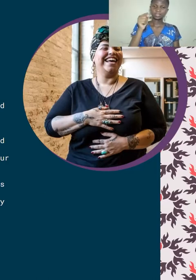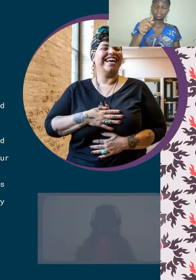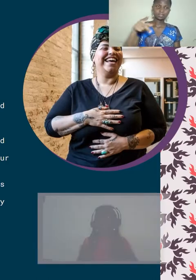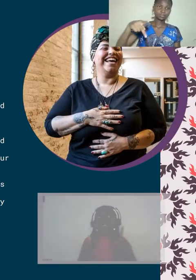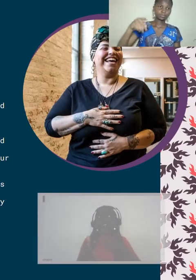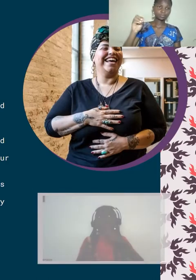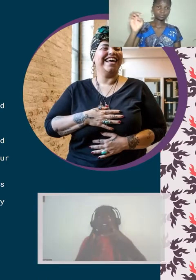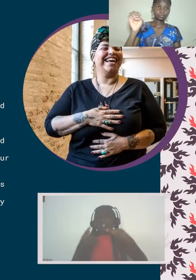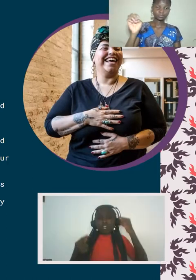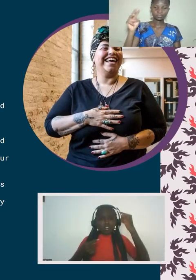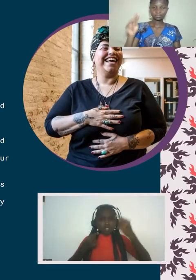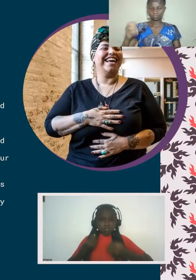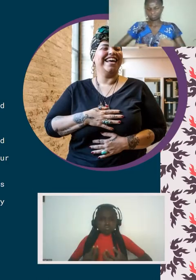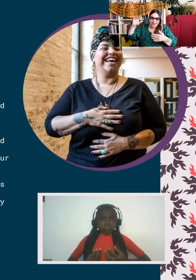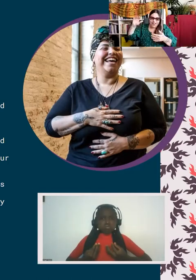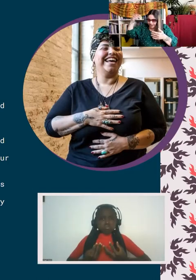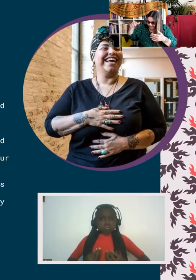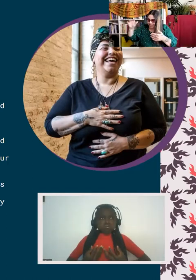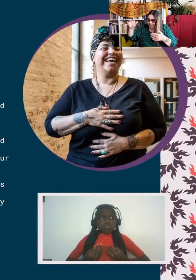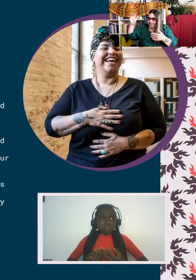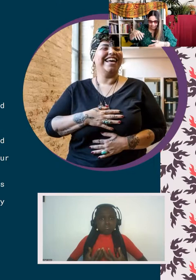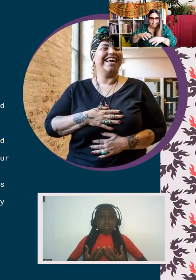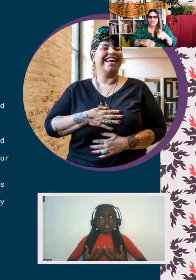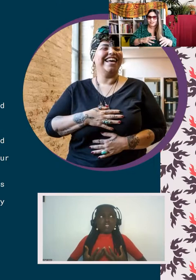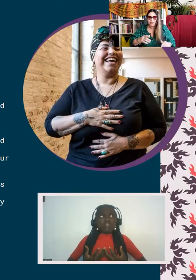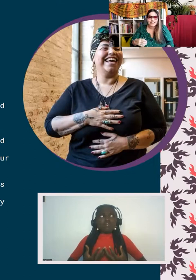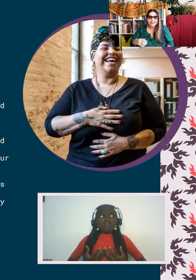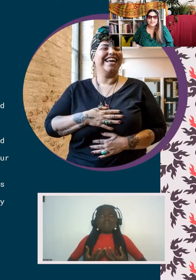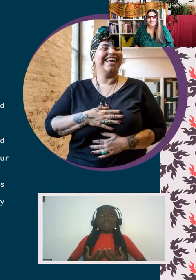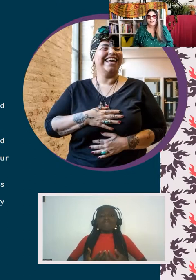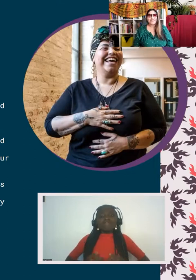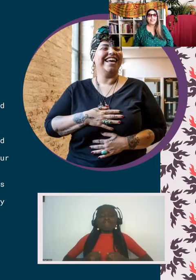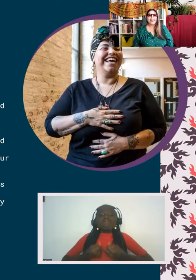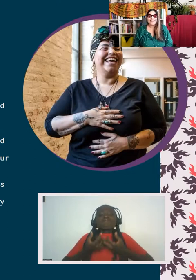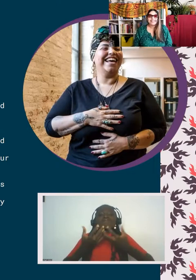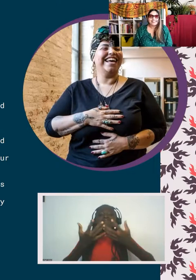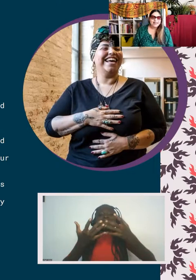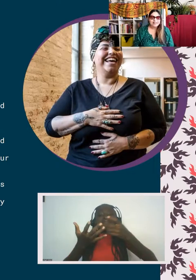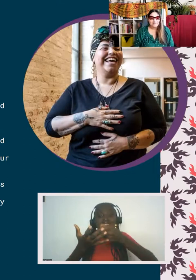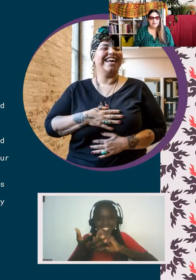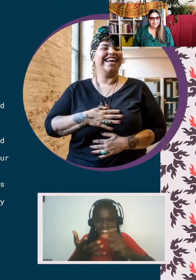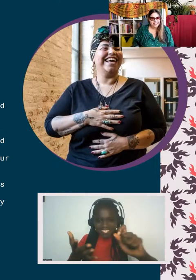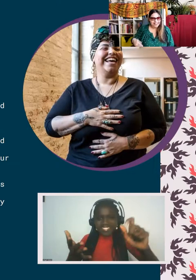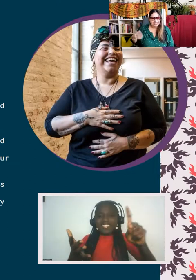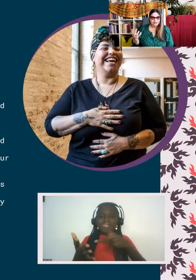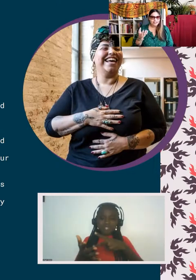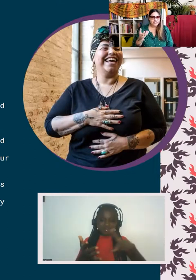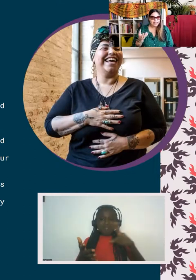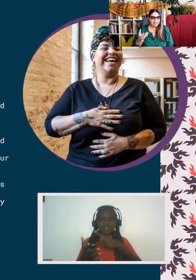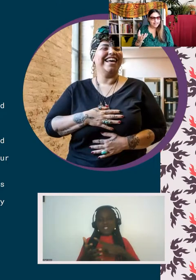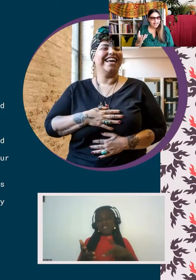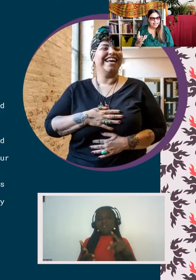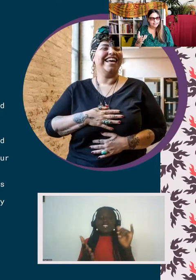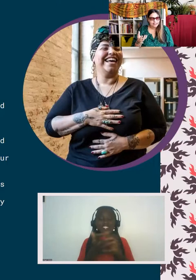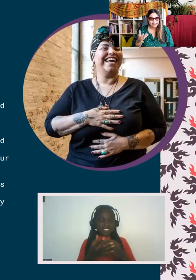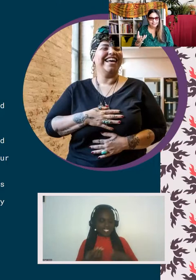of me. And I was like, uh-huh. Kind of how I'm like, gotcha. And just poured it out. So that's some of the inspiration